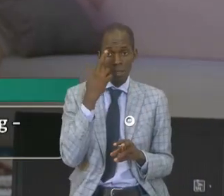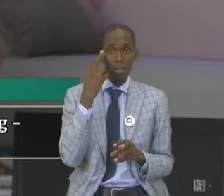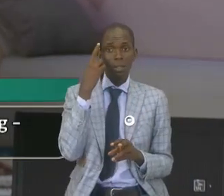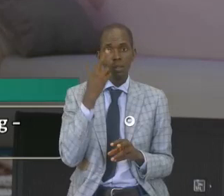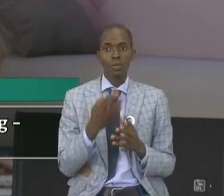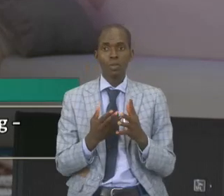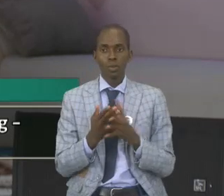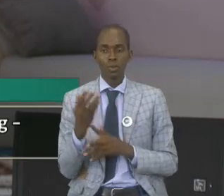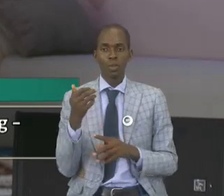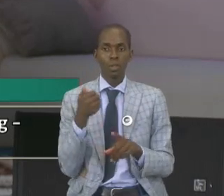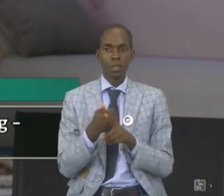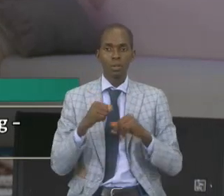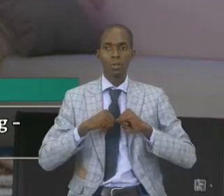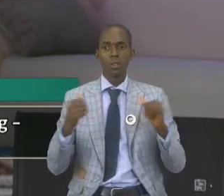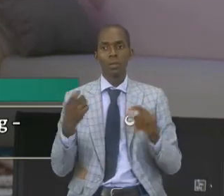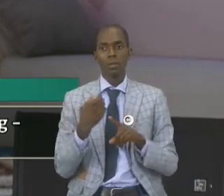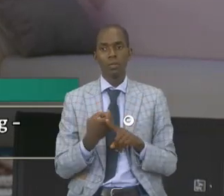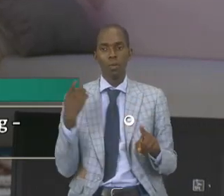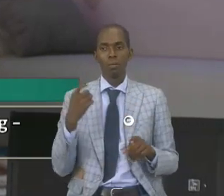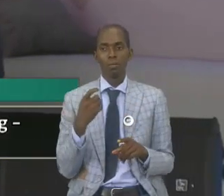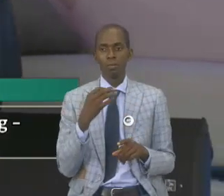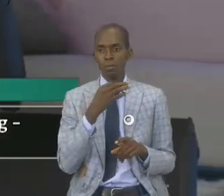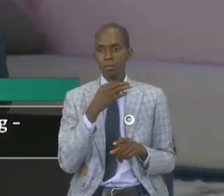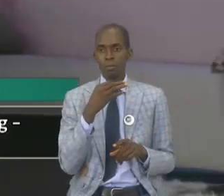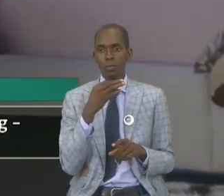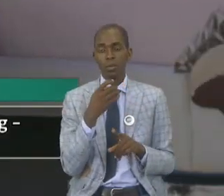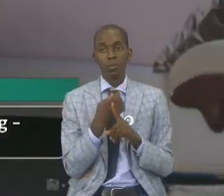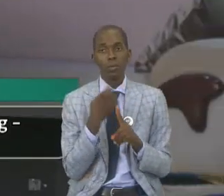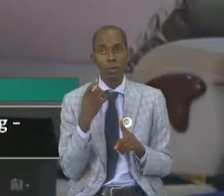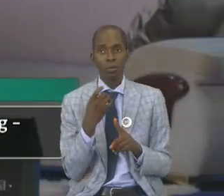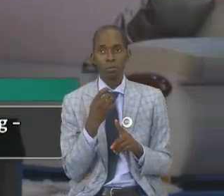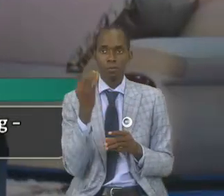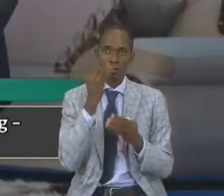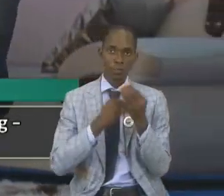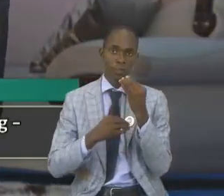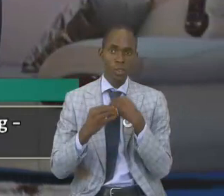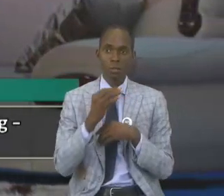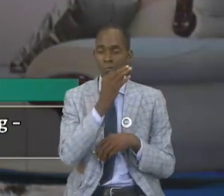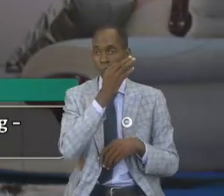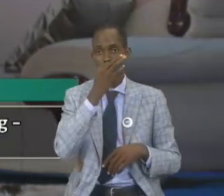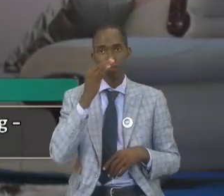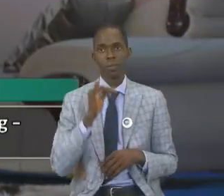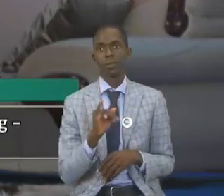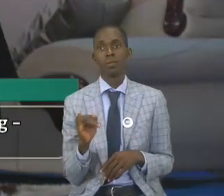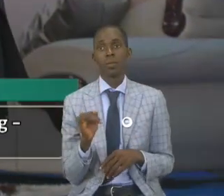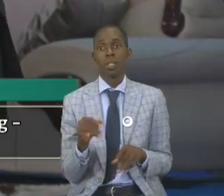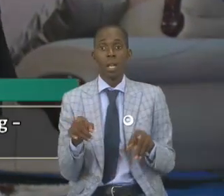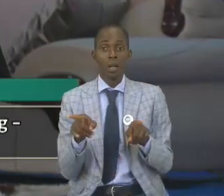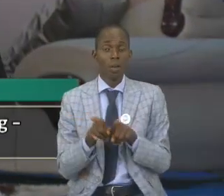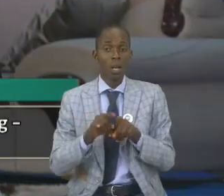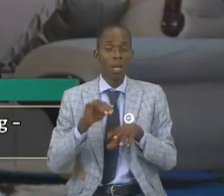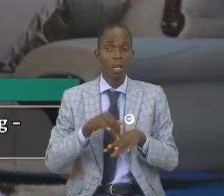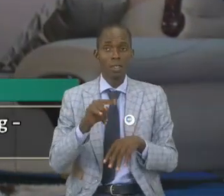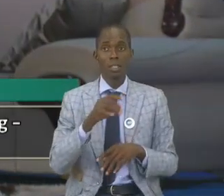self-denial and fasting. Self-denial and fasting. You see, even at his age, he